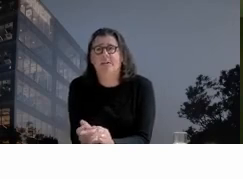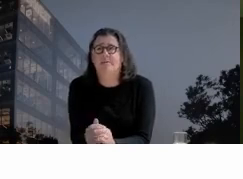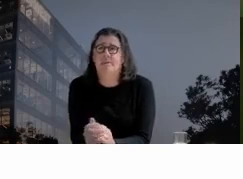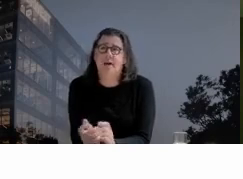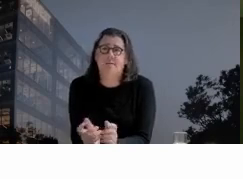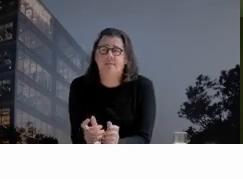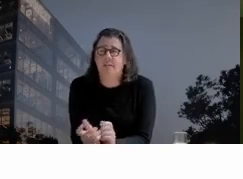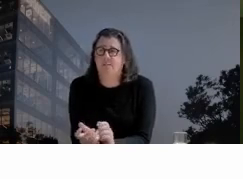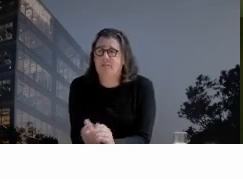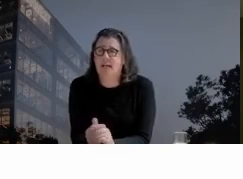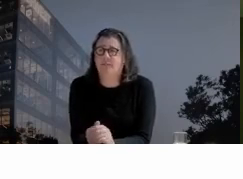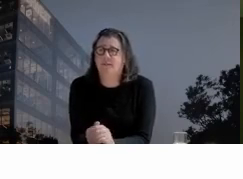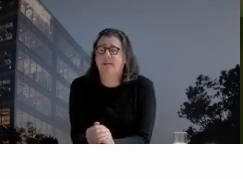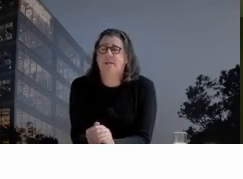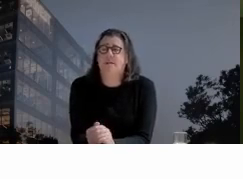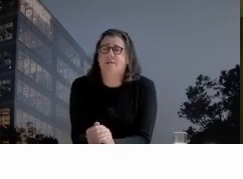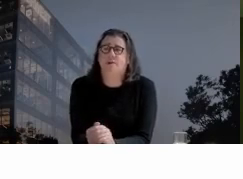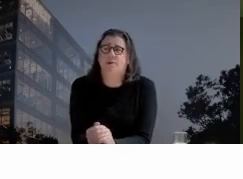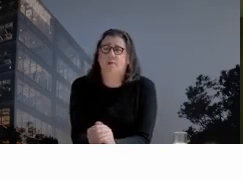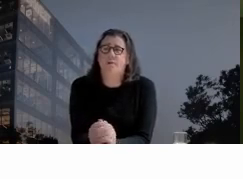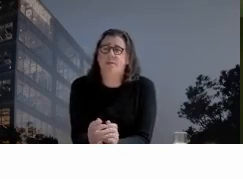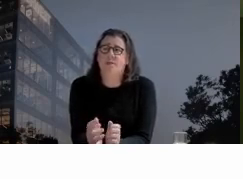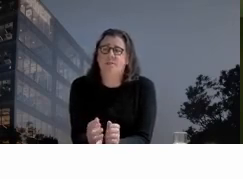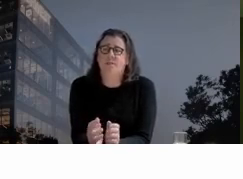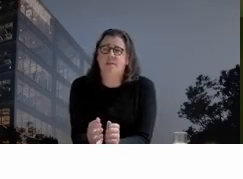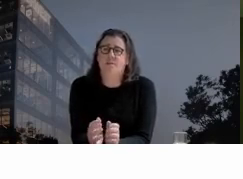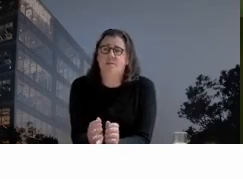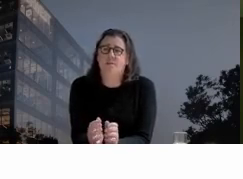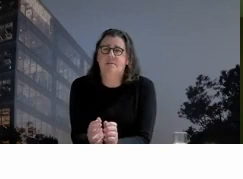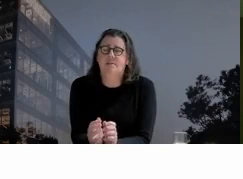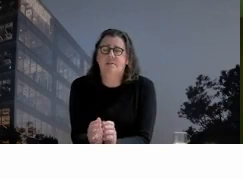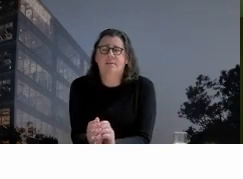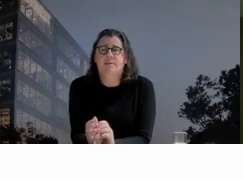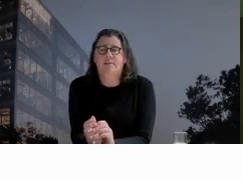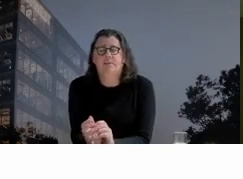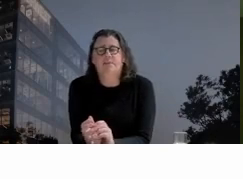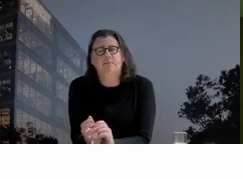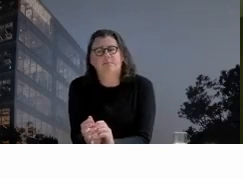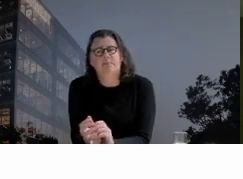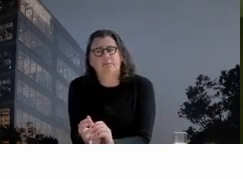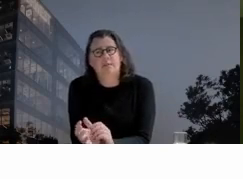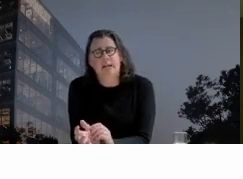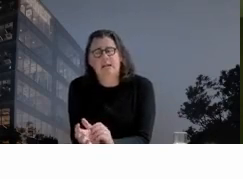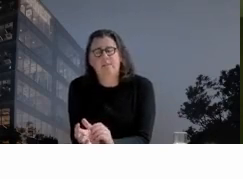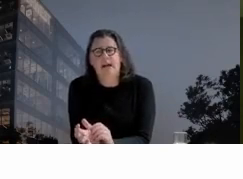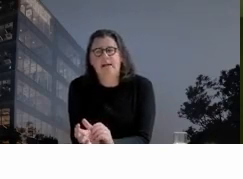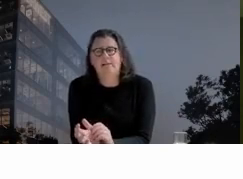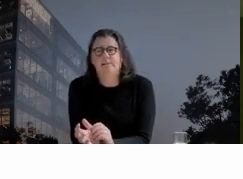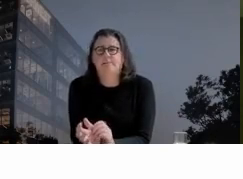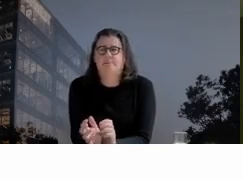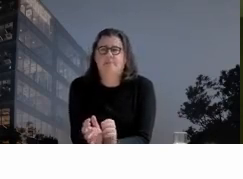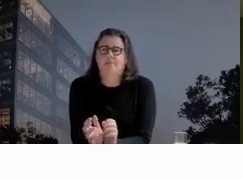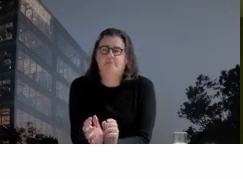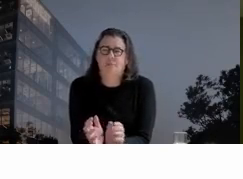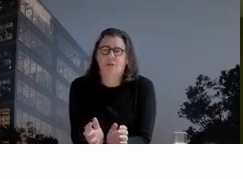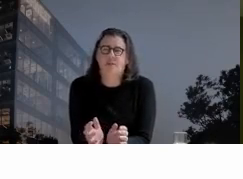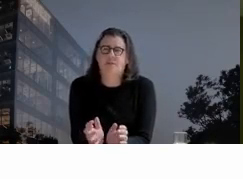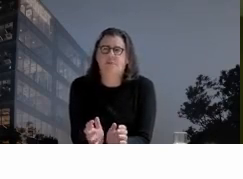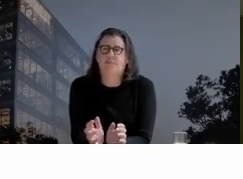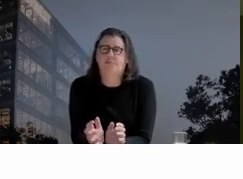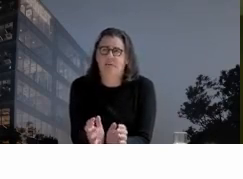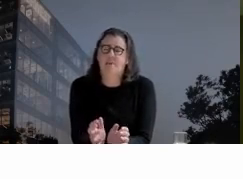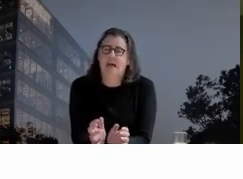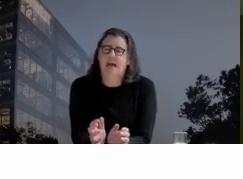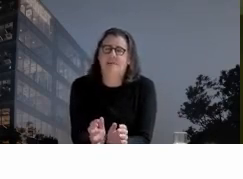very little, 5 and 6%. So what you can see here is glass bad,